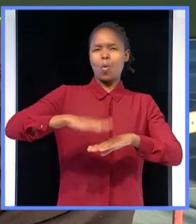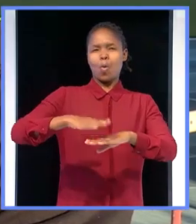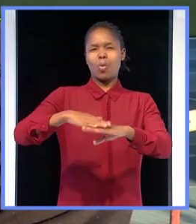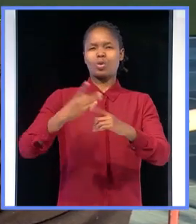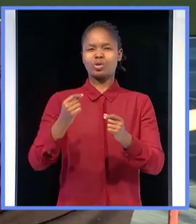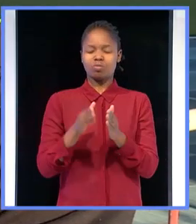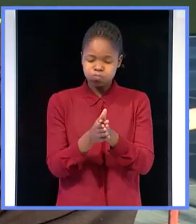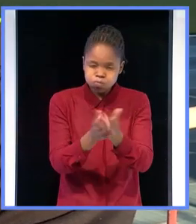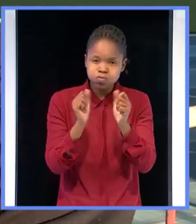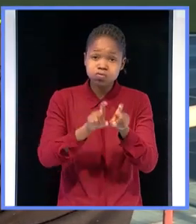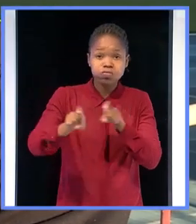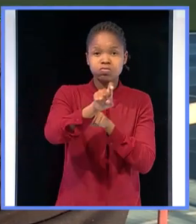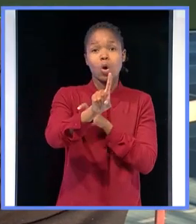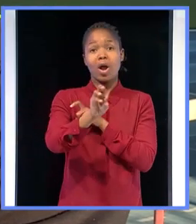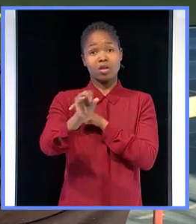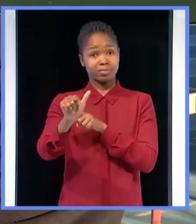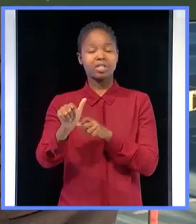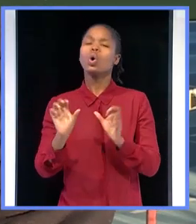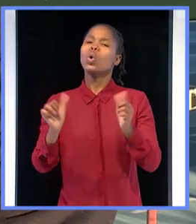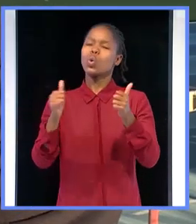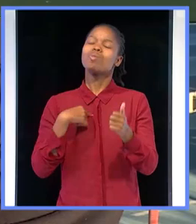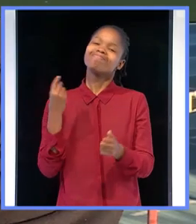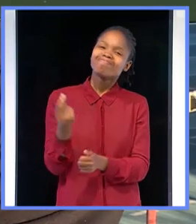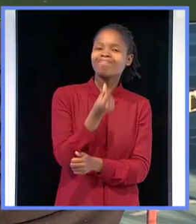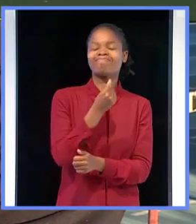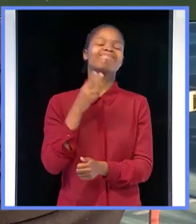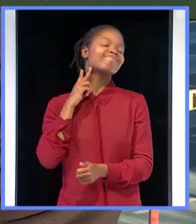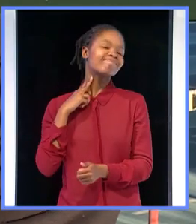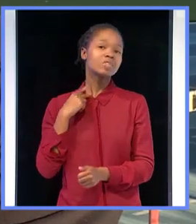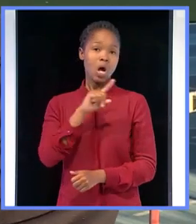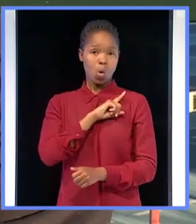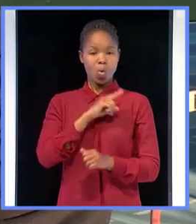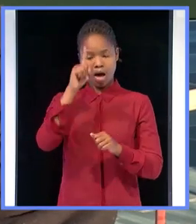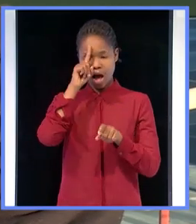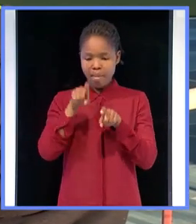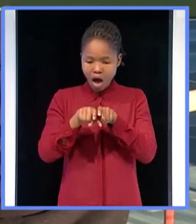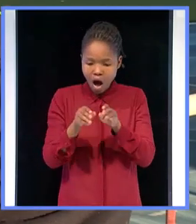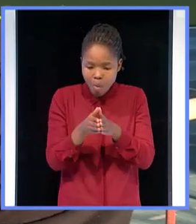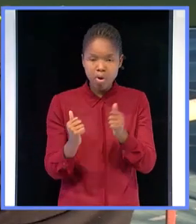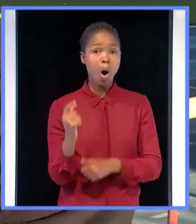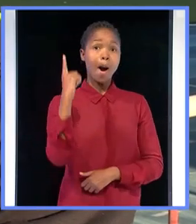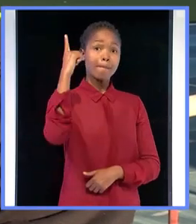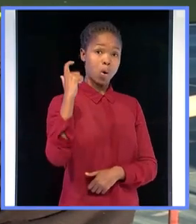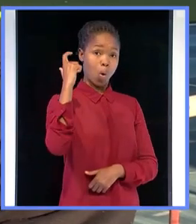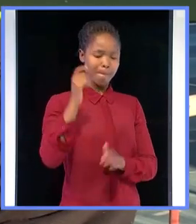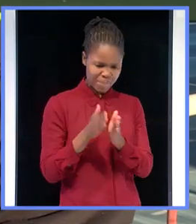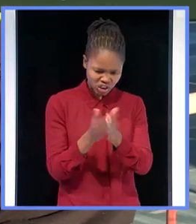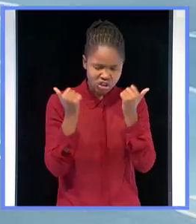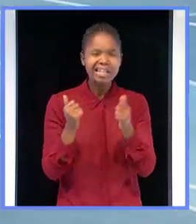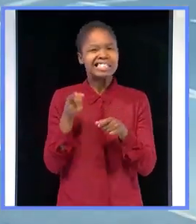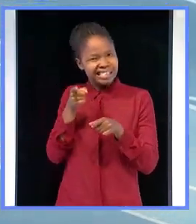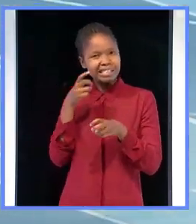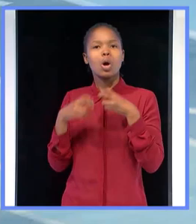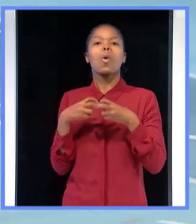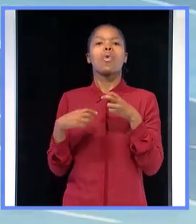100 meters is good, but unfortunately we have to learn how to start. The problem is at the start, so